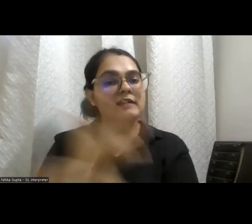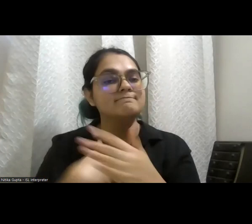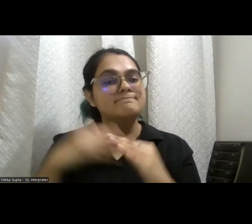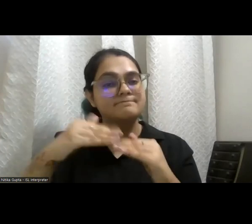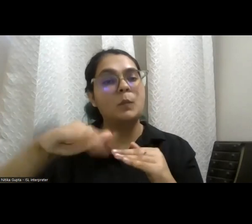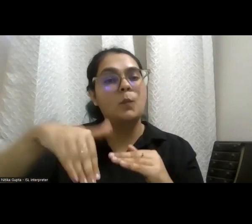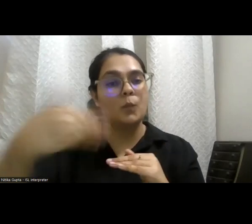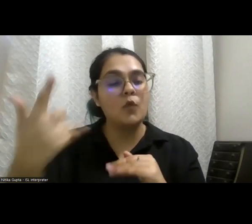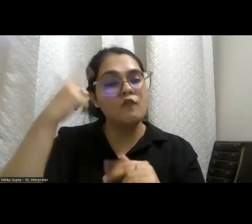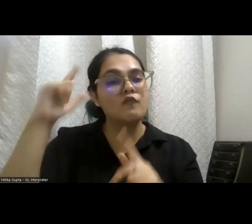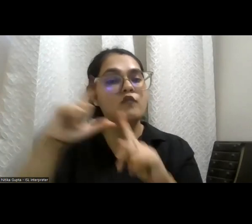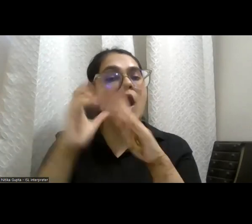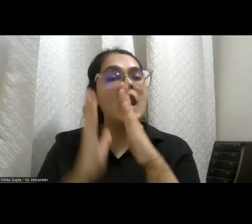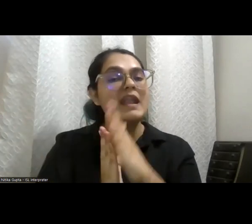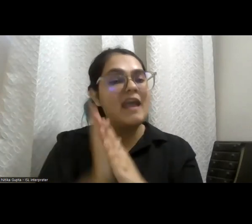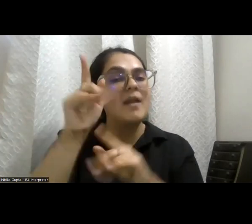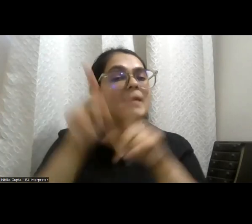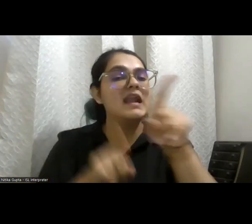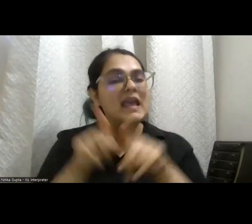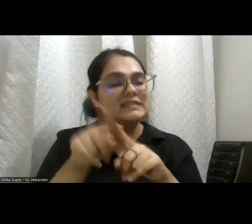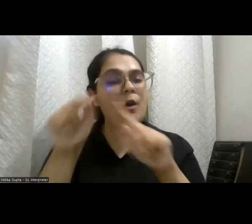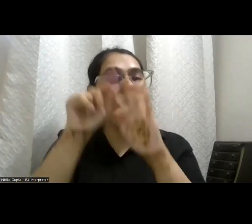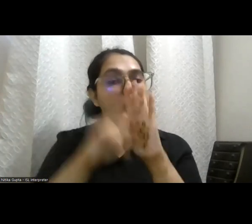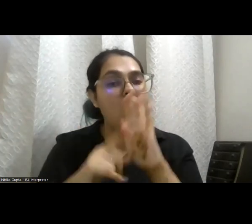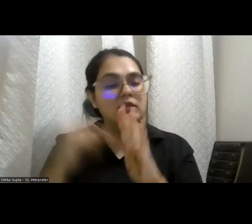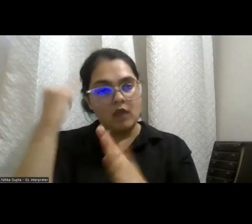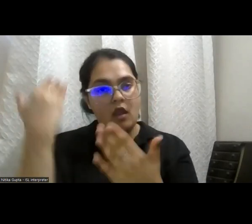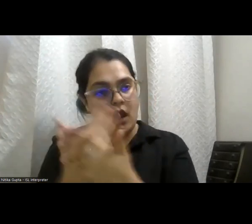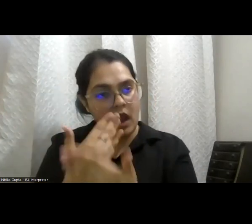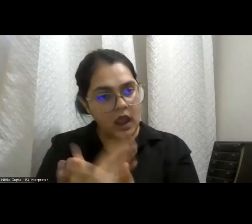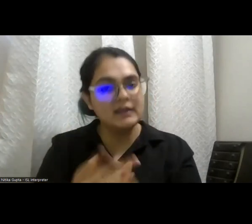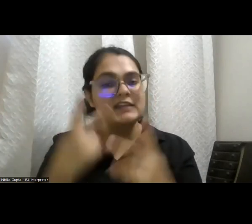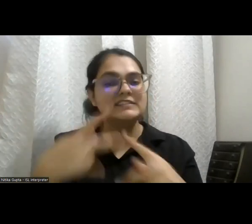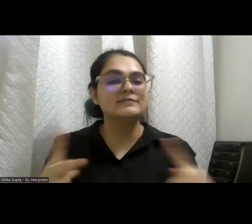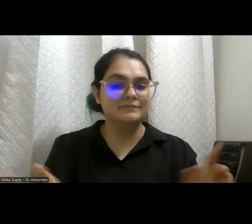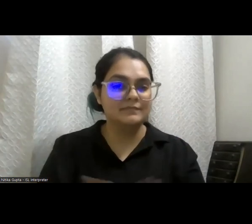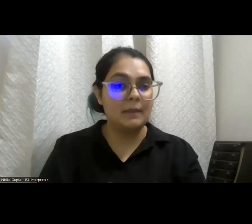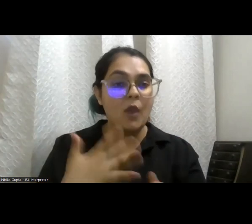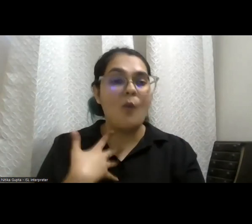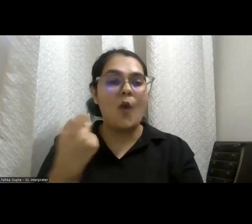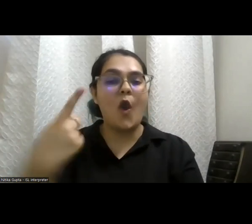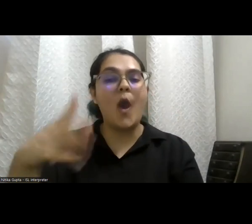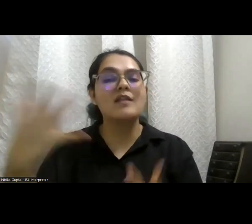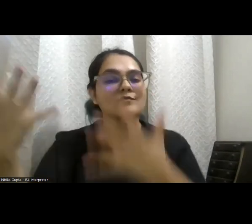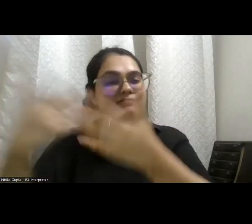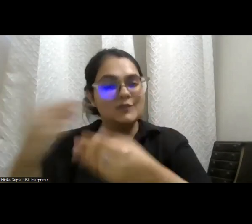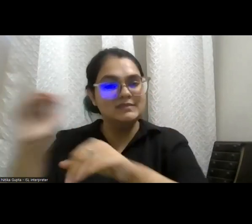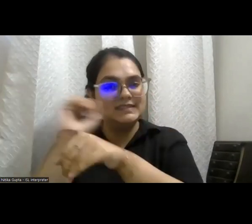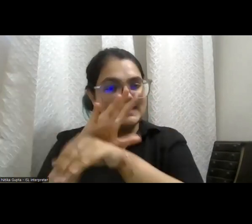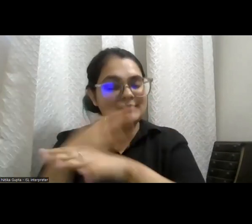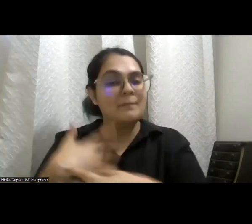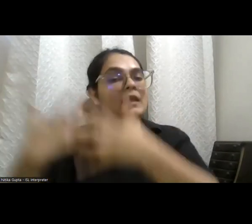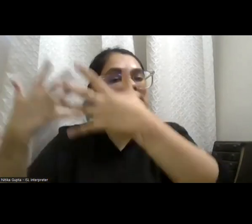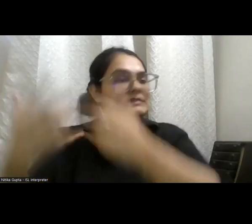move towards developing udaharans, policy recommendations, and white papers. We look forward to receiving submissions